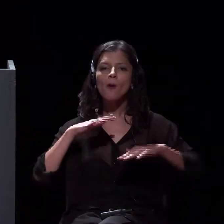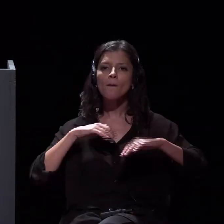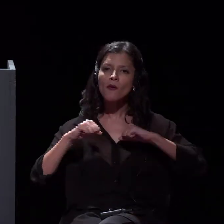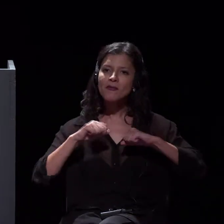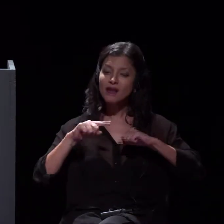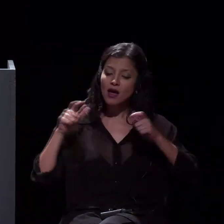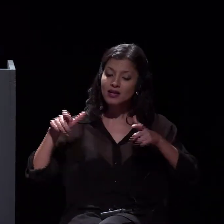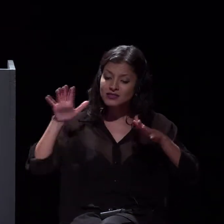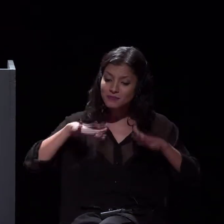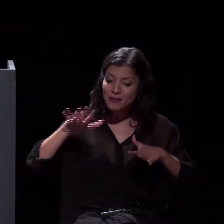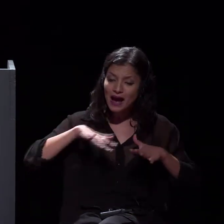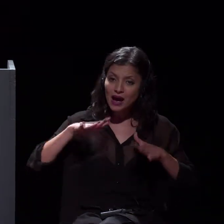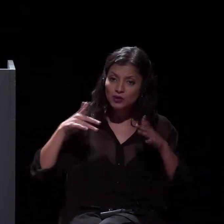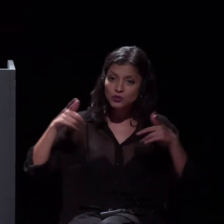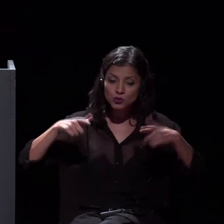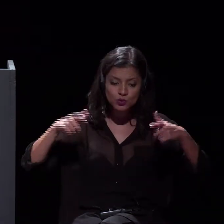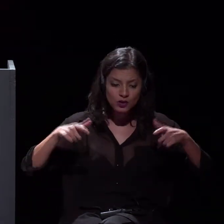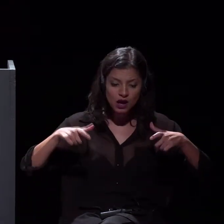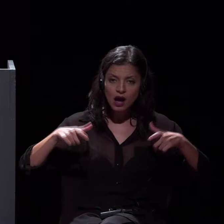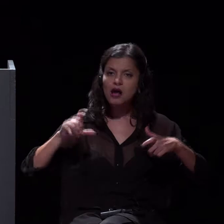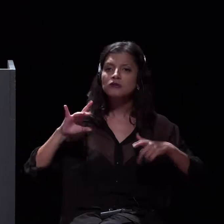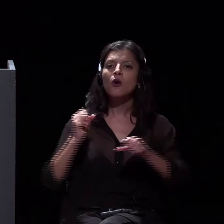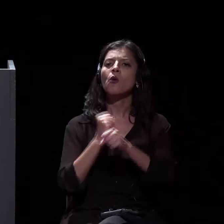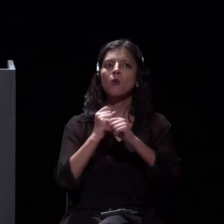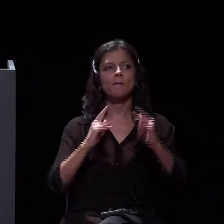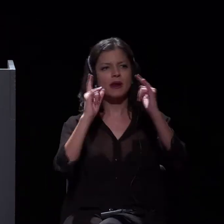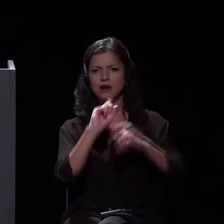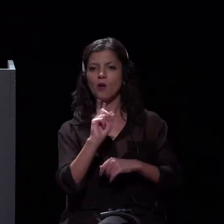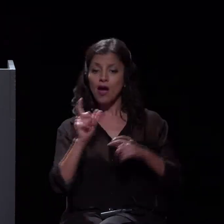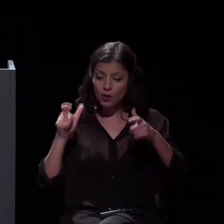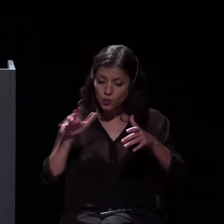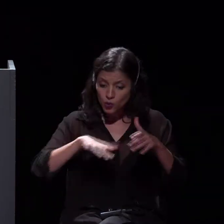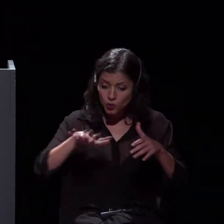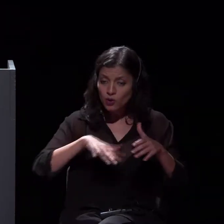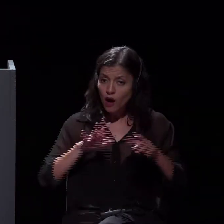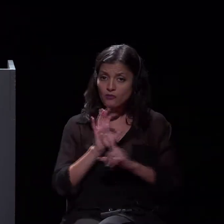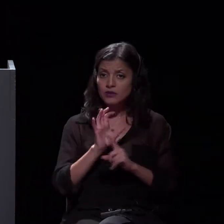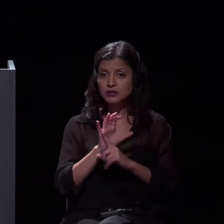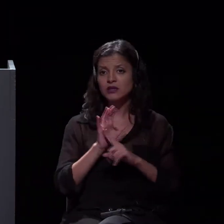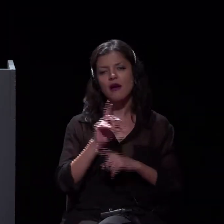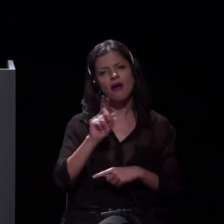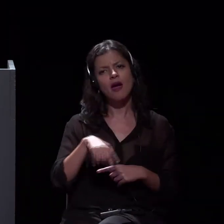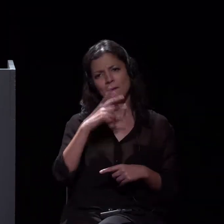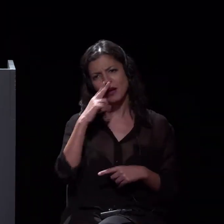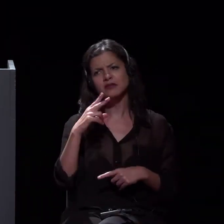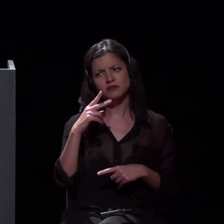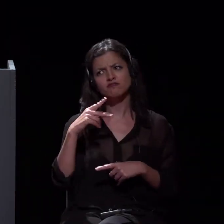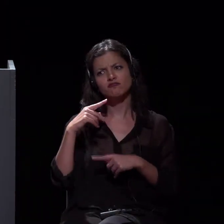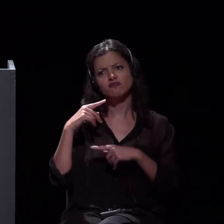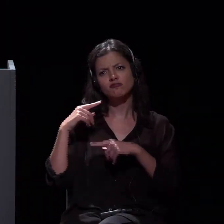be the paradigm or the Russian paradigm from which these other penetrables were developed in